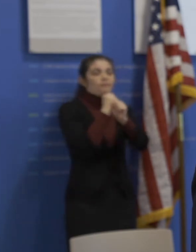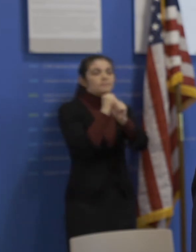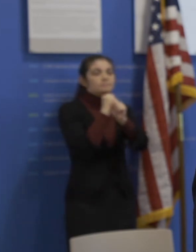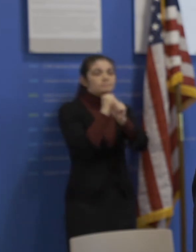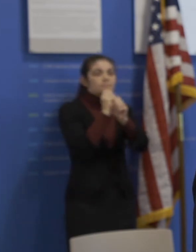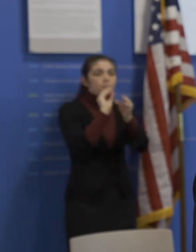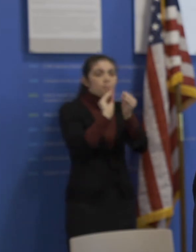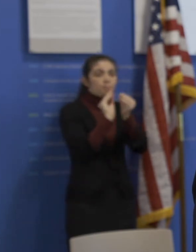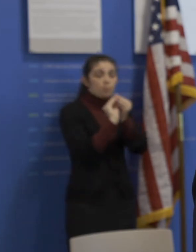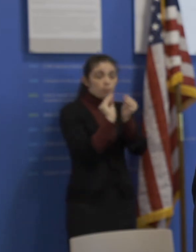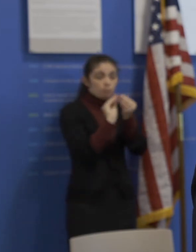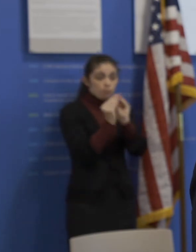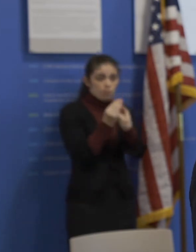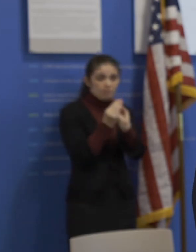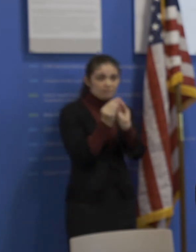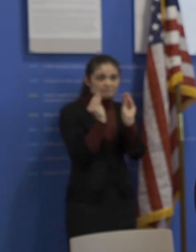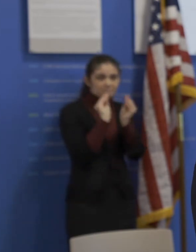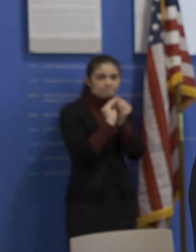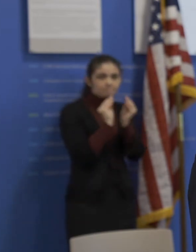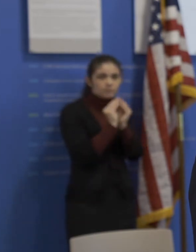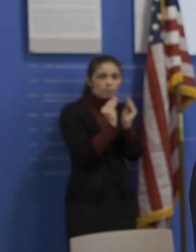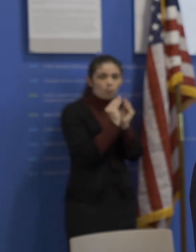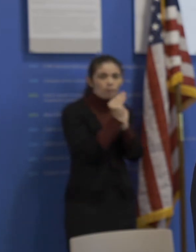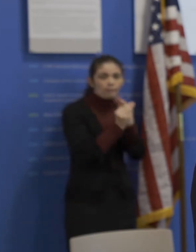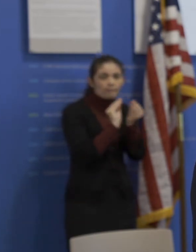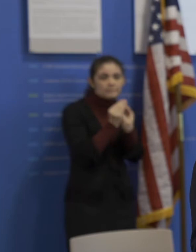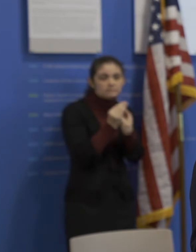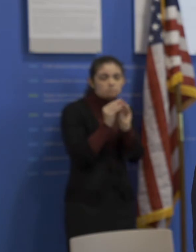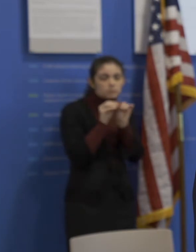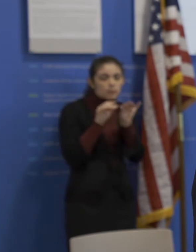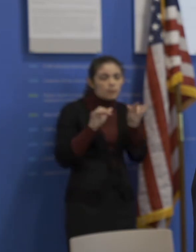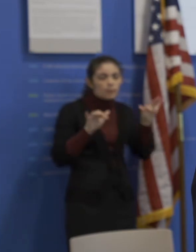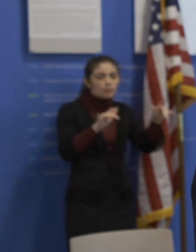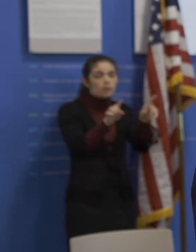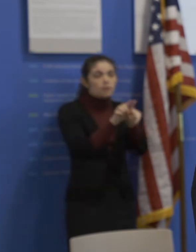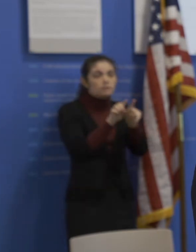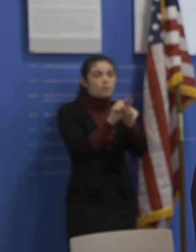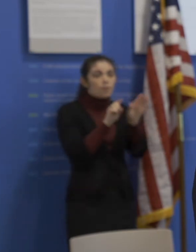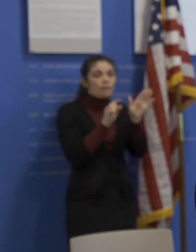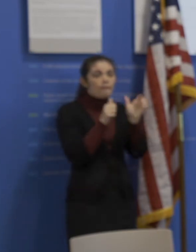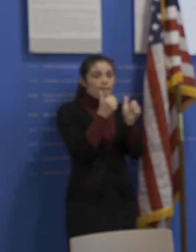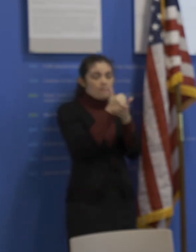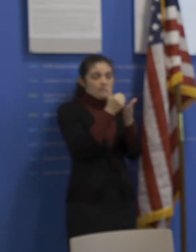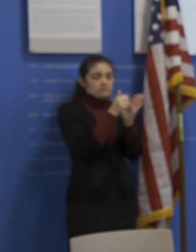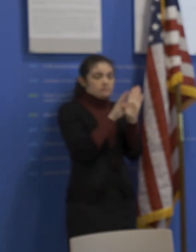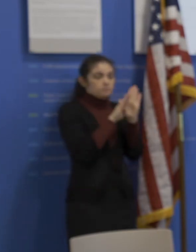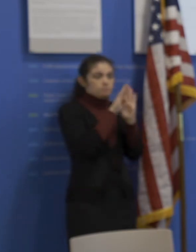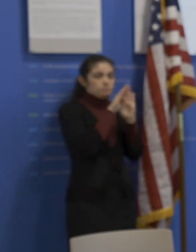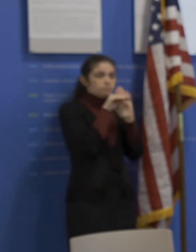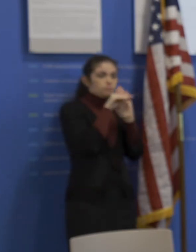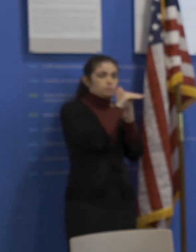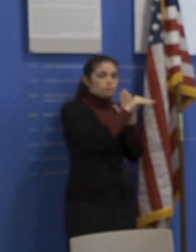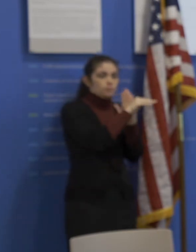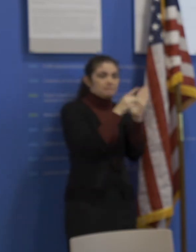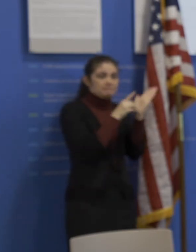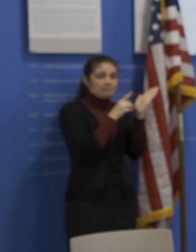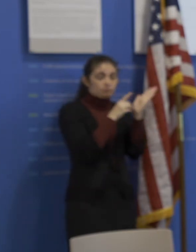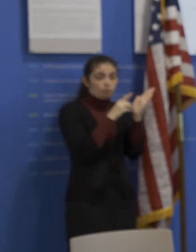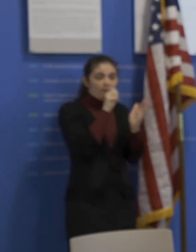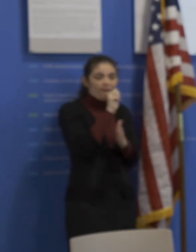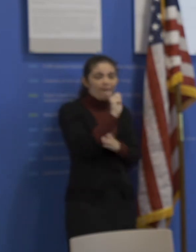cases of COVID-19 from spreading in the community. Help to flatten the curve. Dr. Acton continues